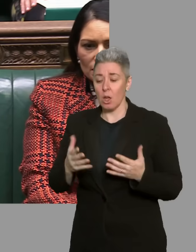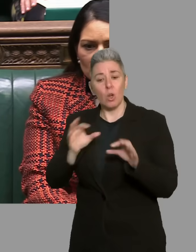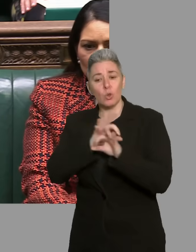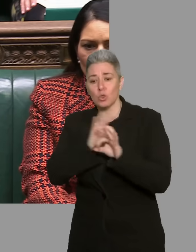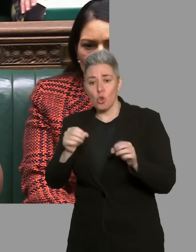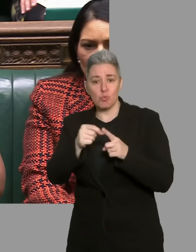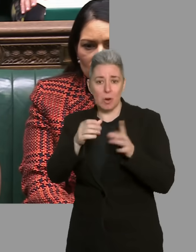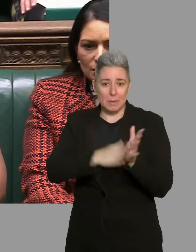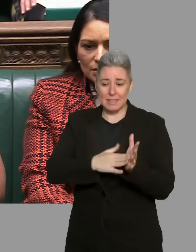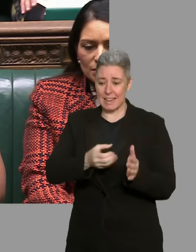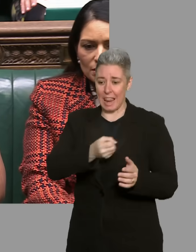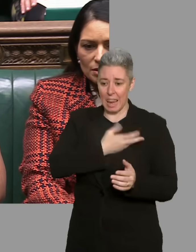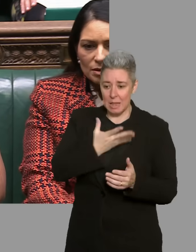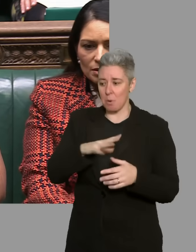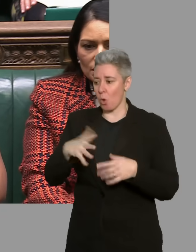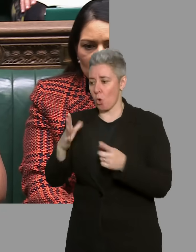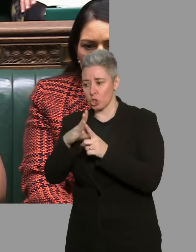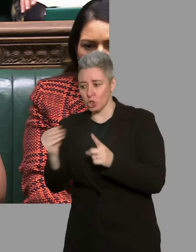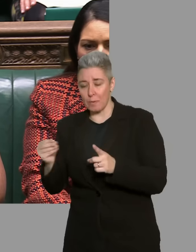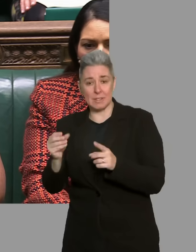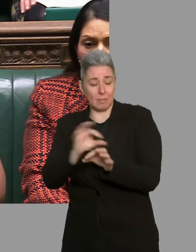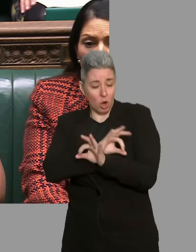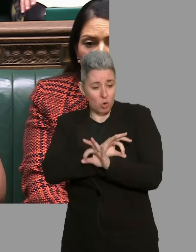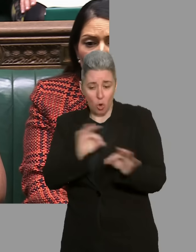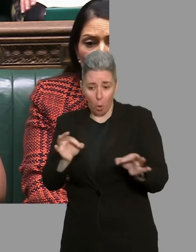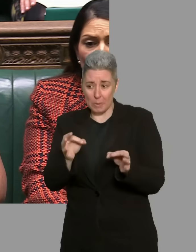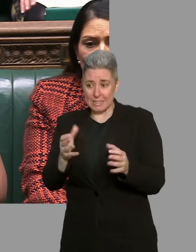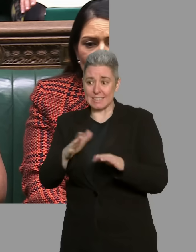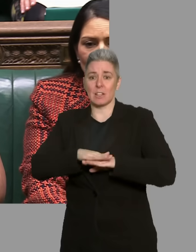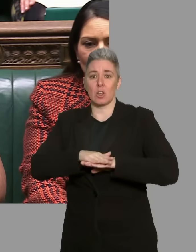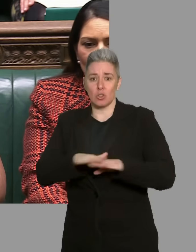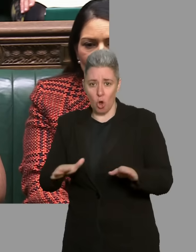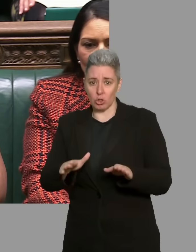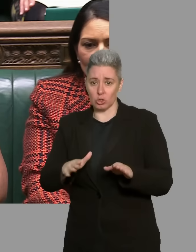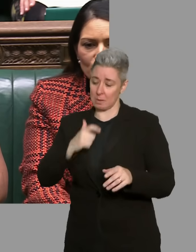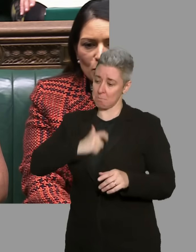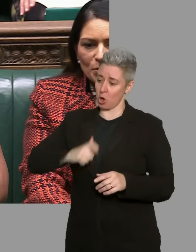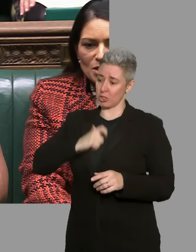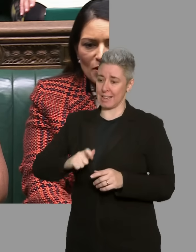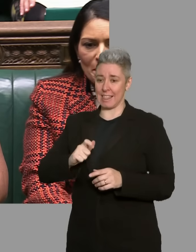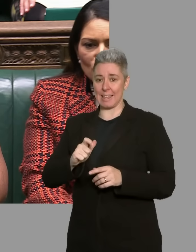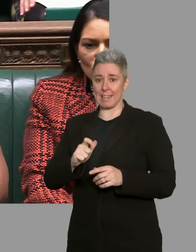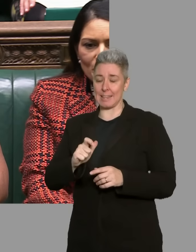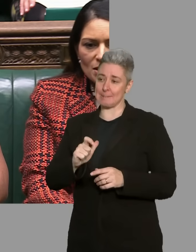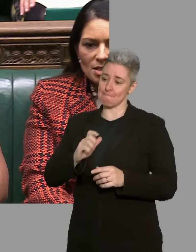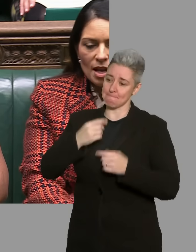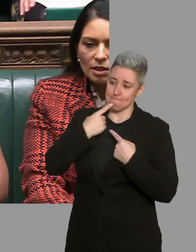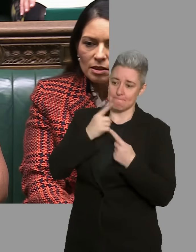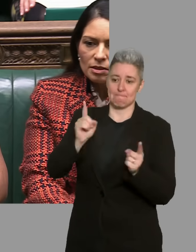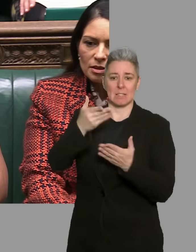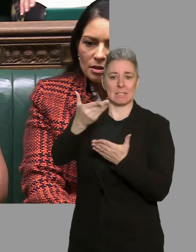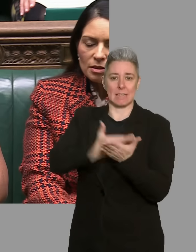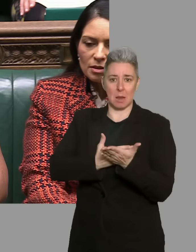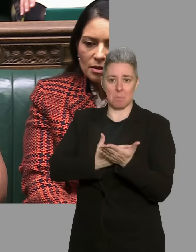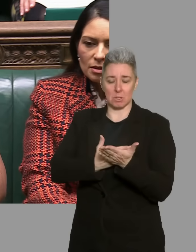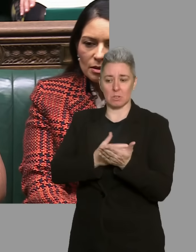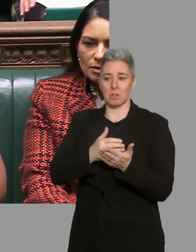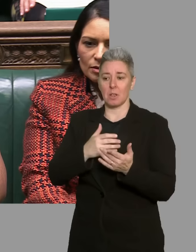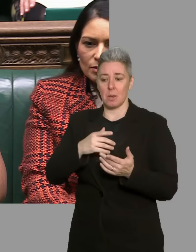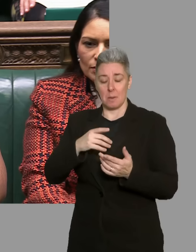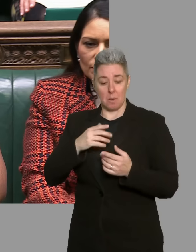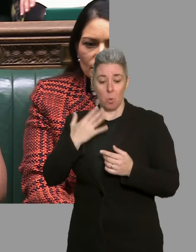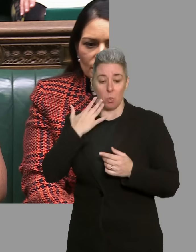House in person after committing to the deployment of British troops. His comments about making a statement in due course,